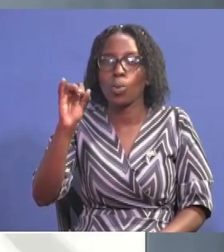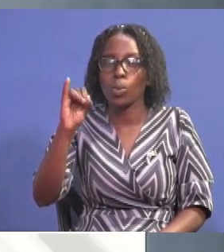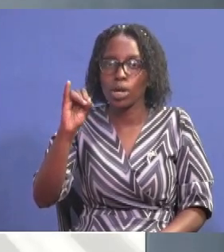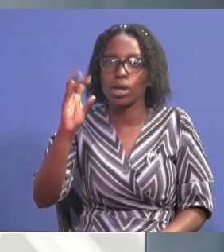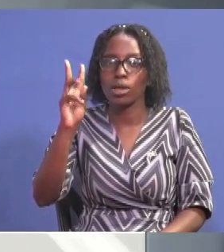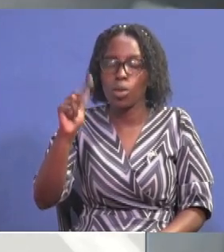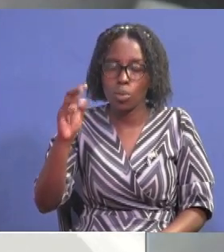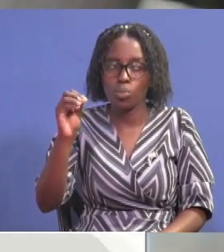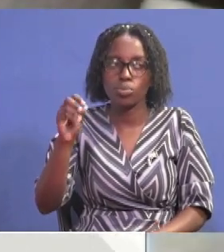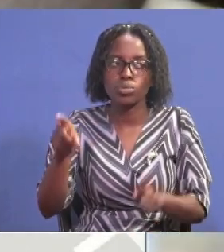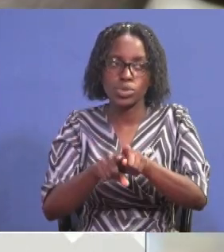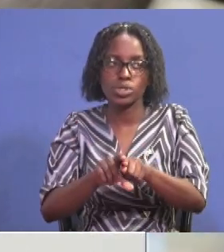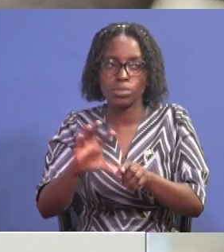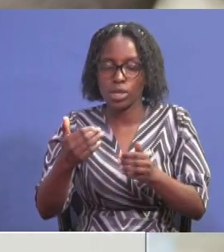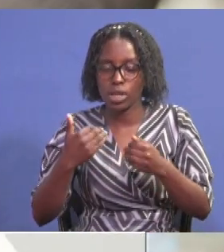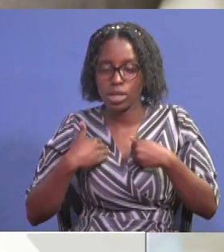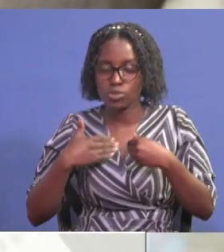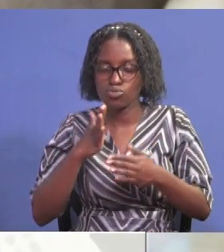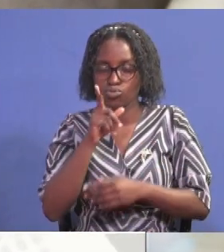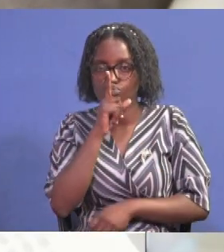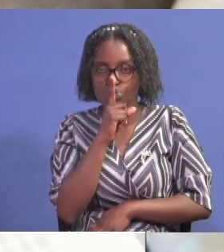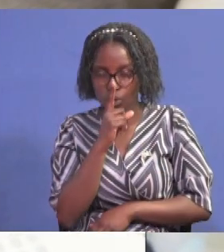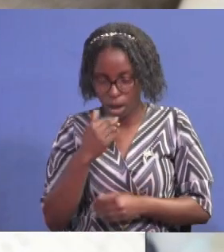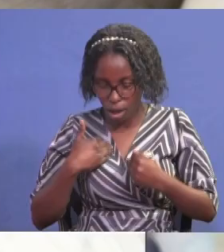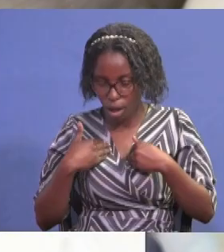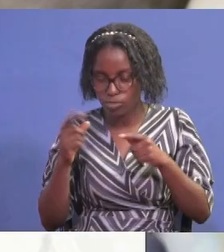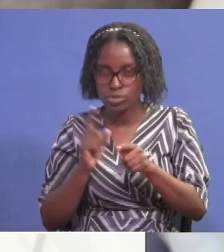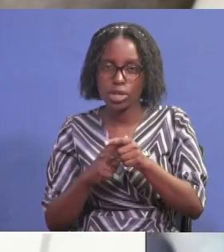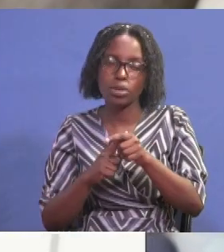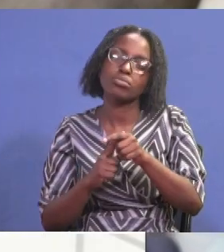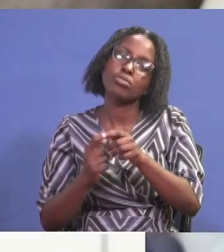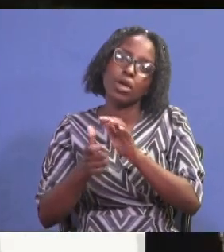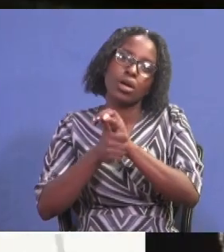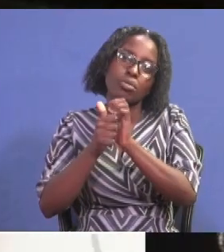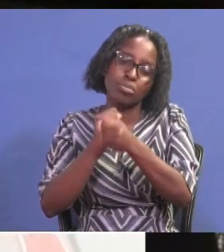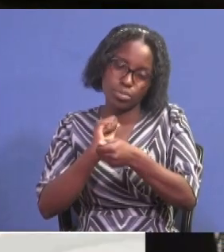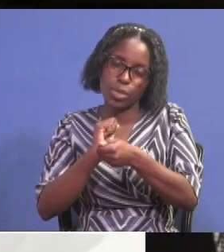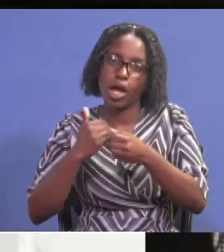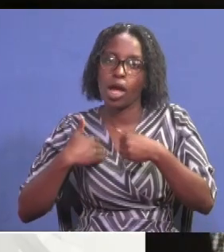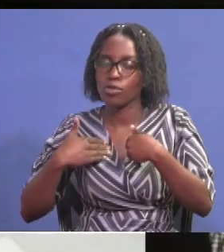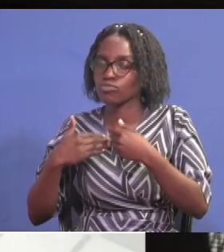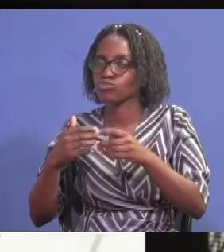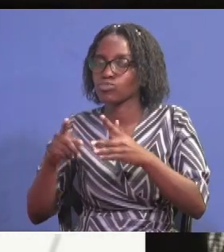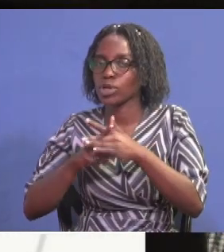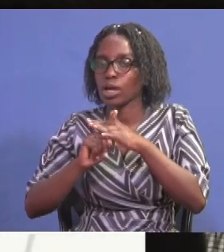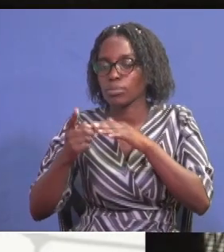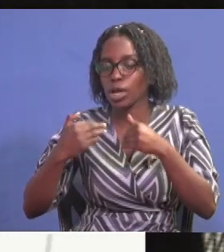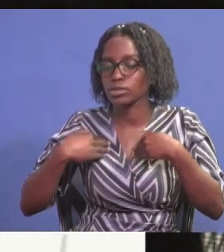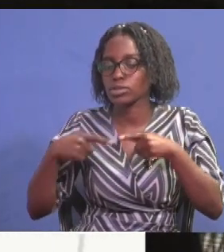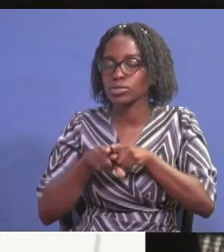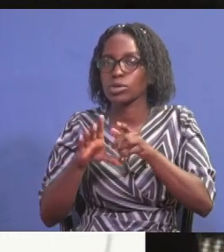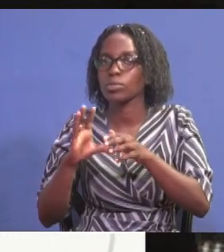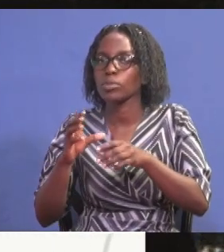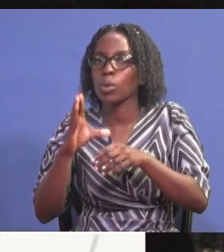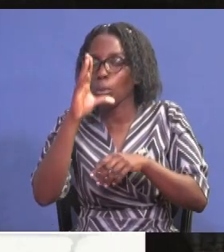While the others remained silent on their absence in parliament yesterday, MP Babu Owino, through a statement on X, stated that he